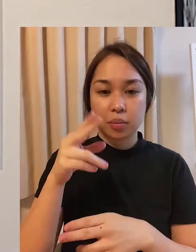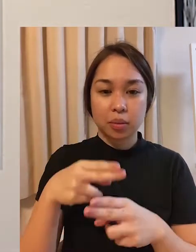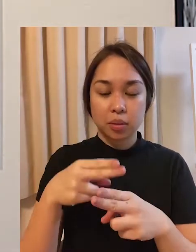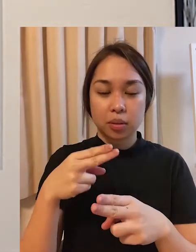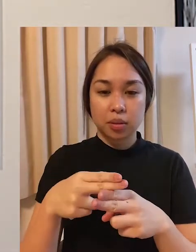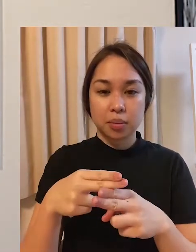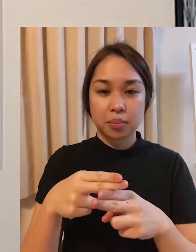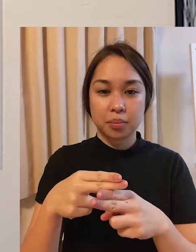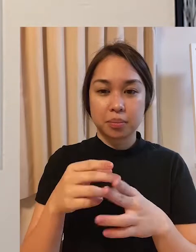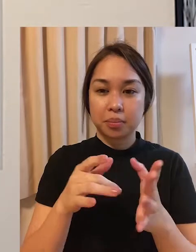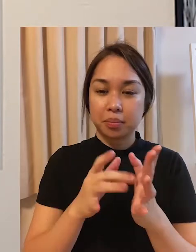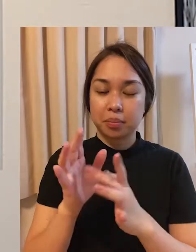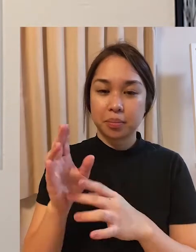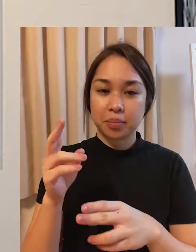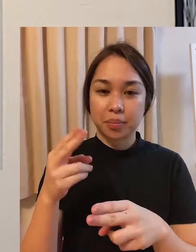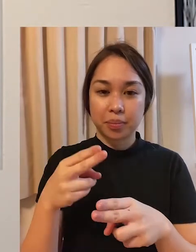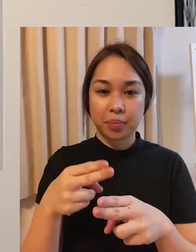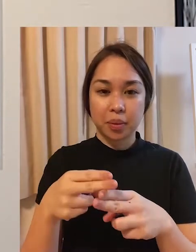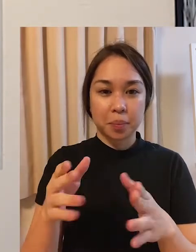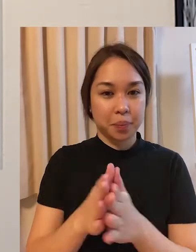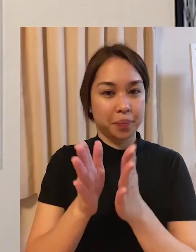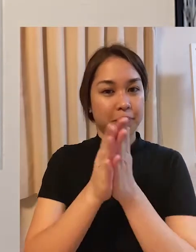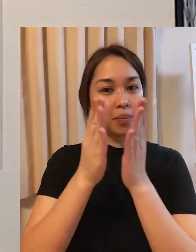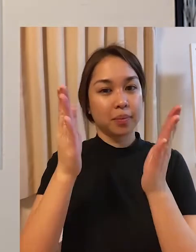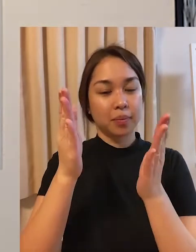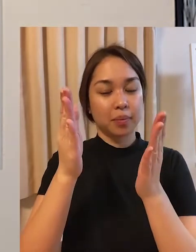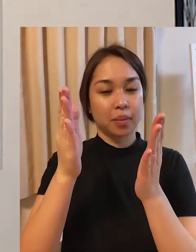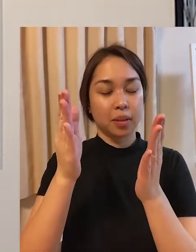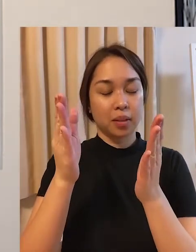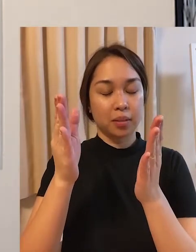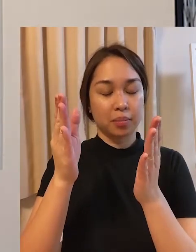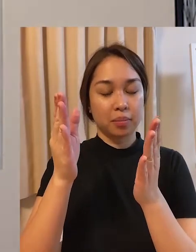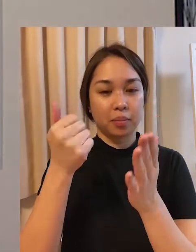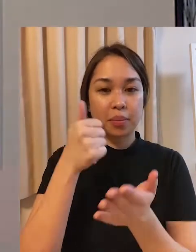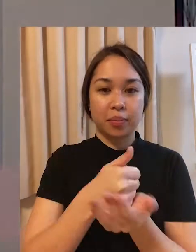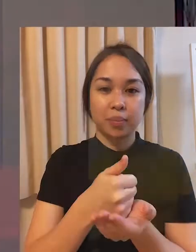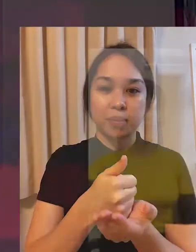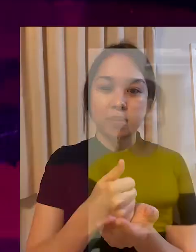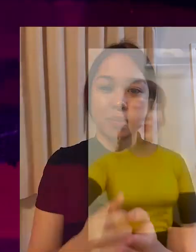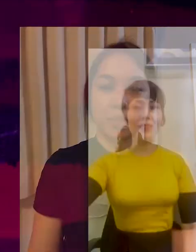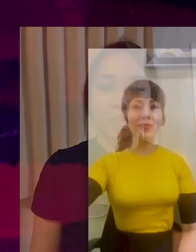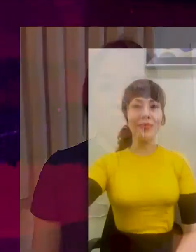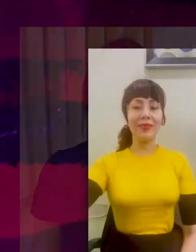be all glory and praise. Amen.